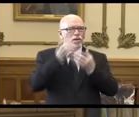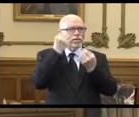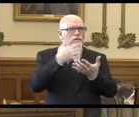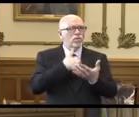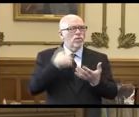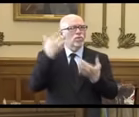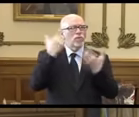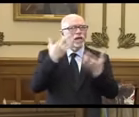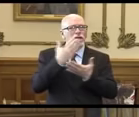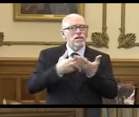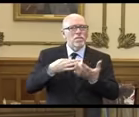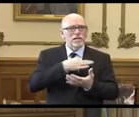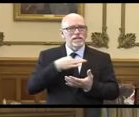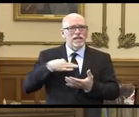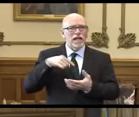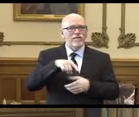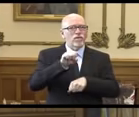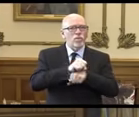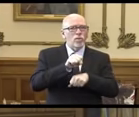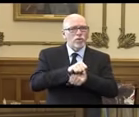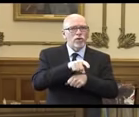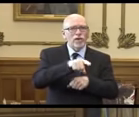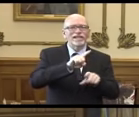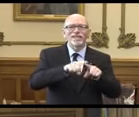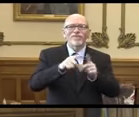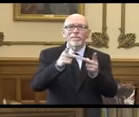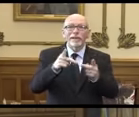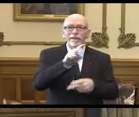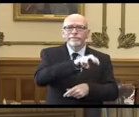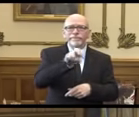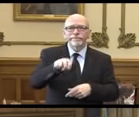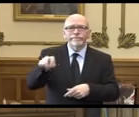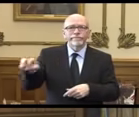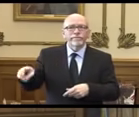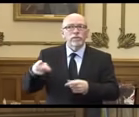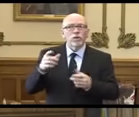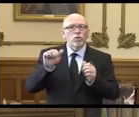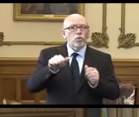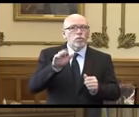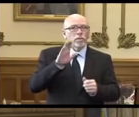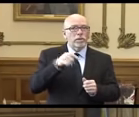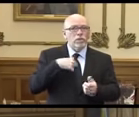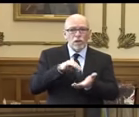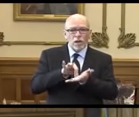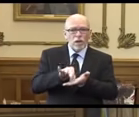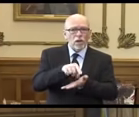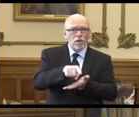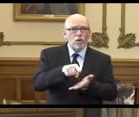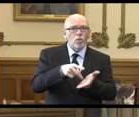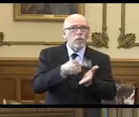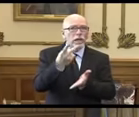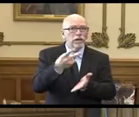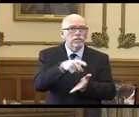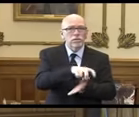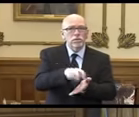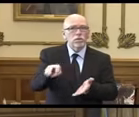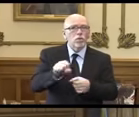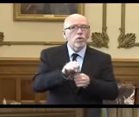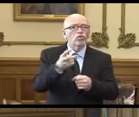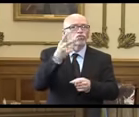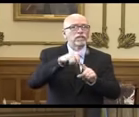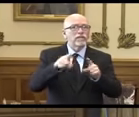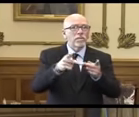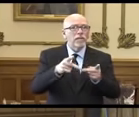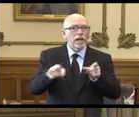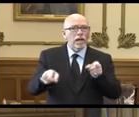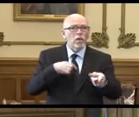there are some staff who work at multiple facilities, and that could result in us counting somebody twice. So we want